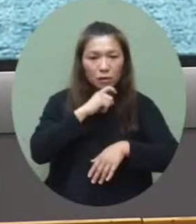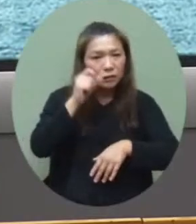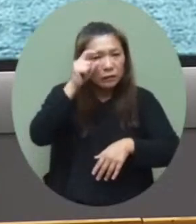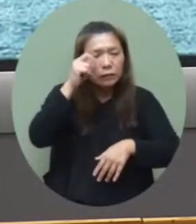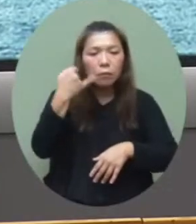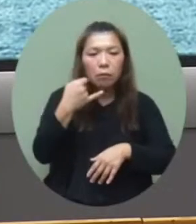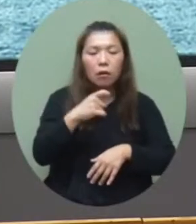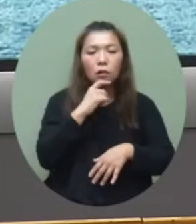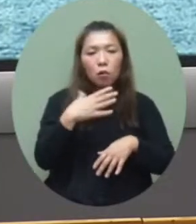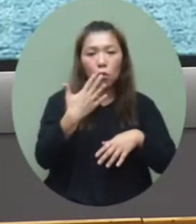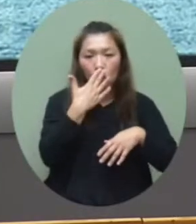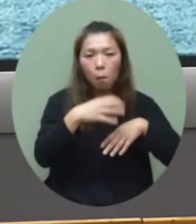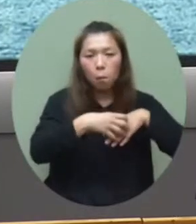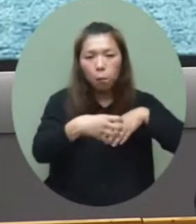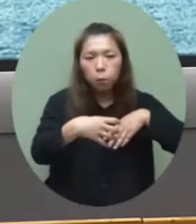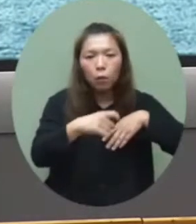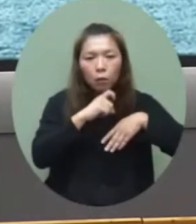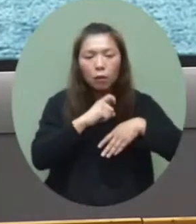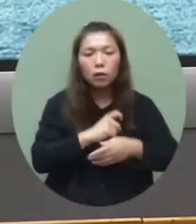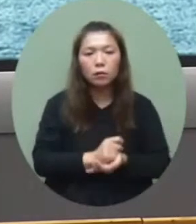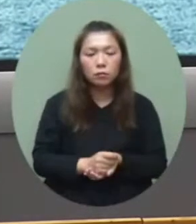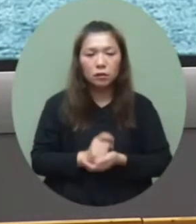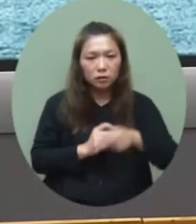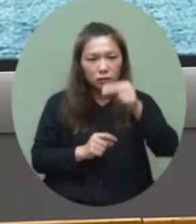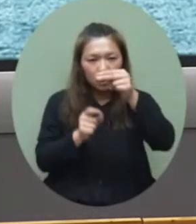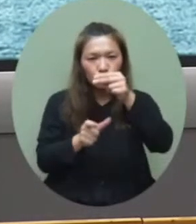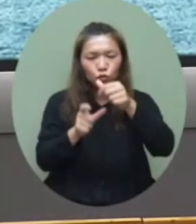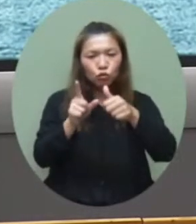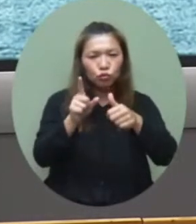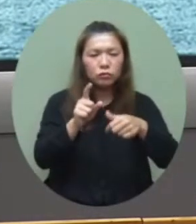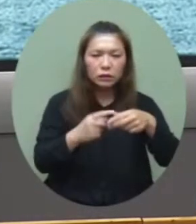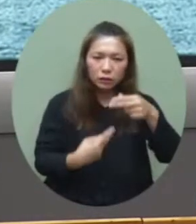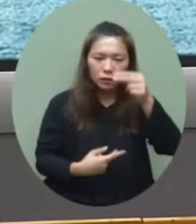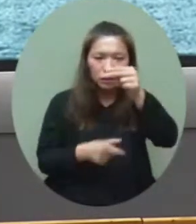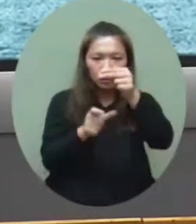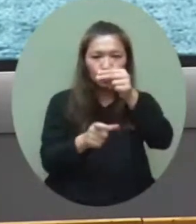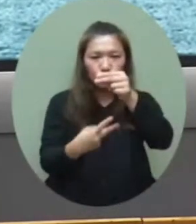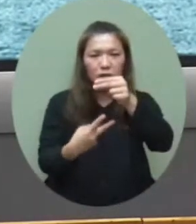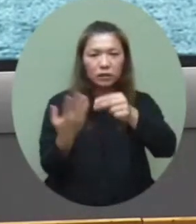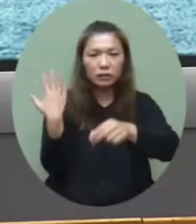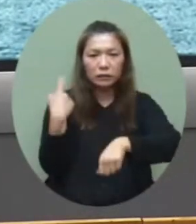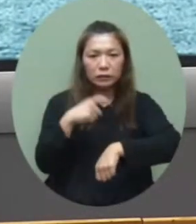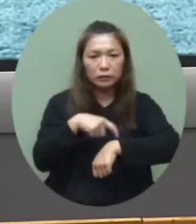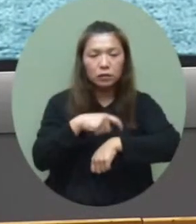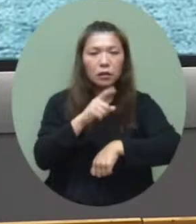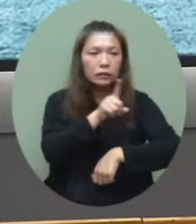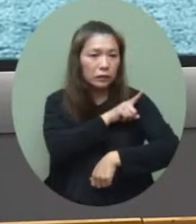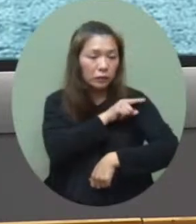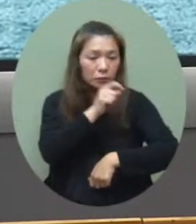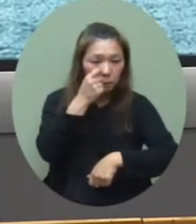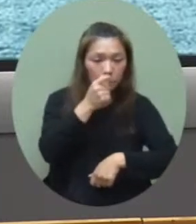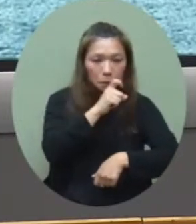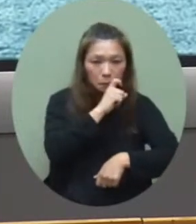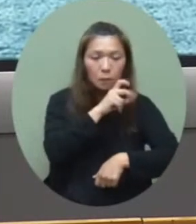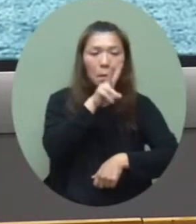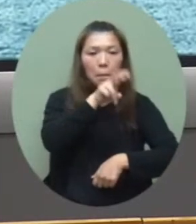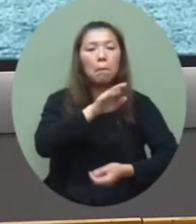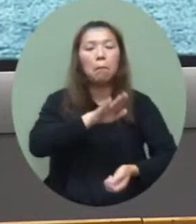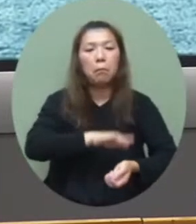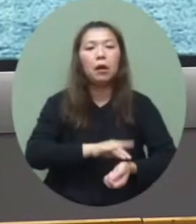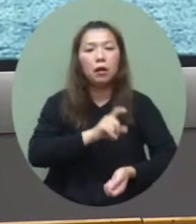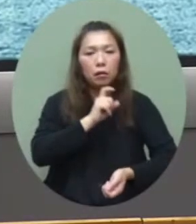was not in fine fettle. He was not quite conscious, and his legs were swollen. On the 2nd of July,